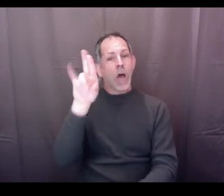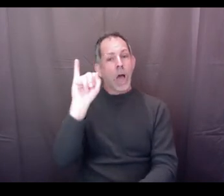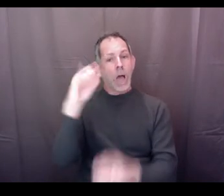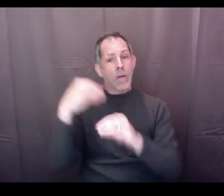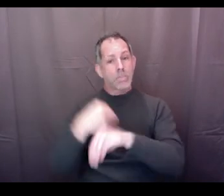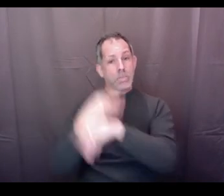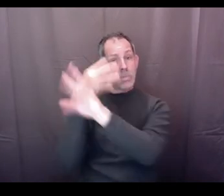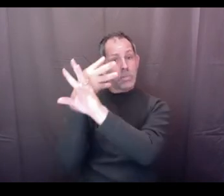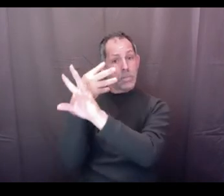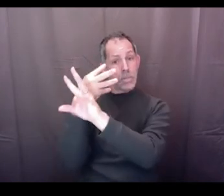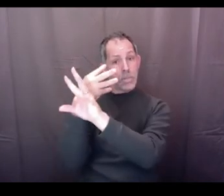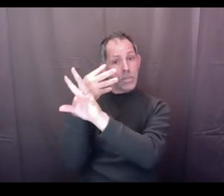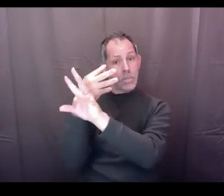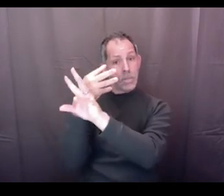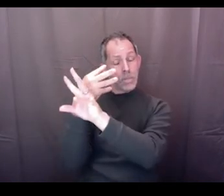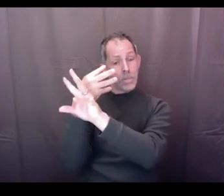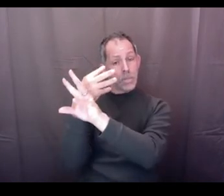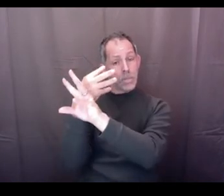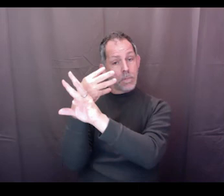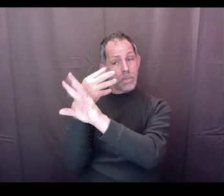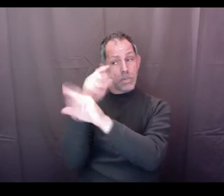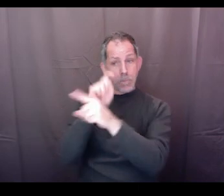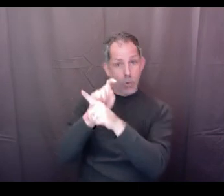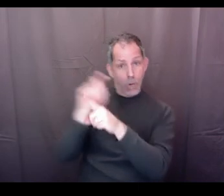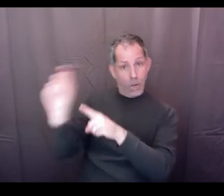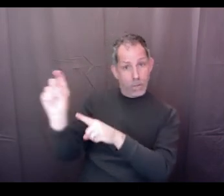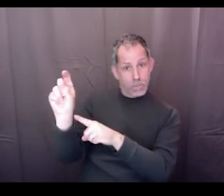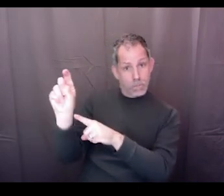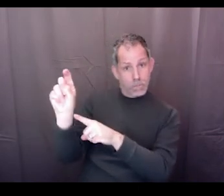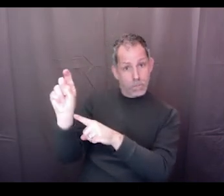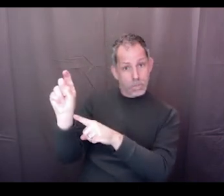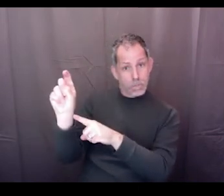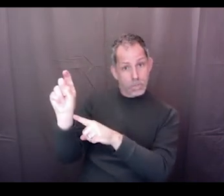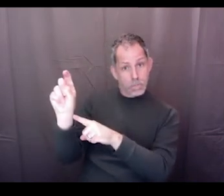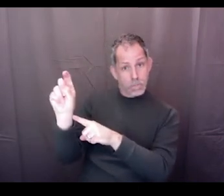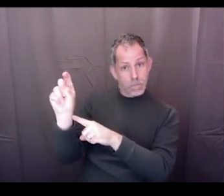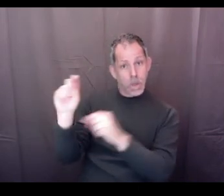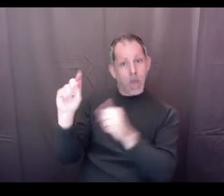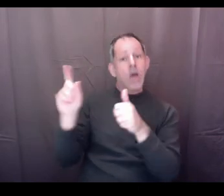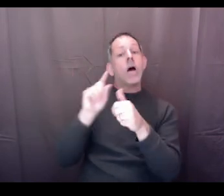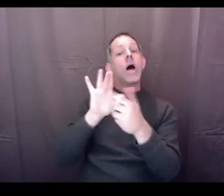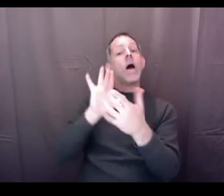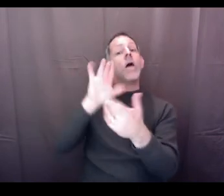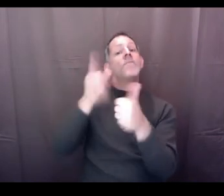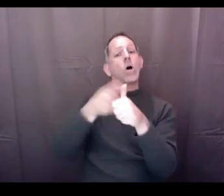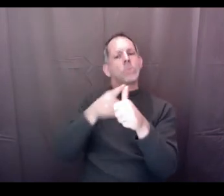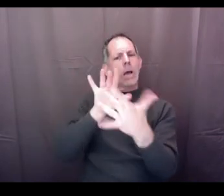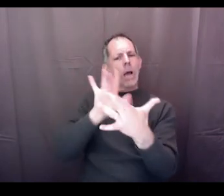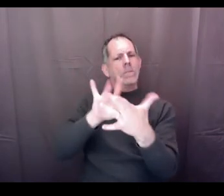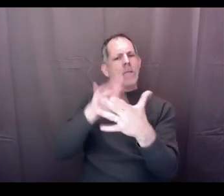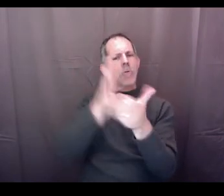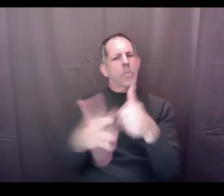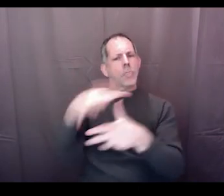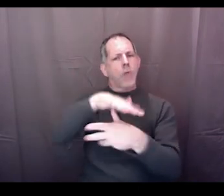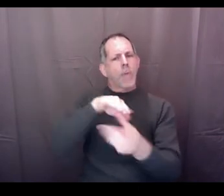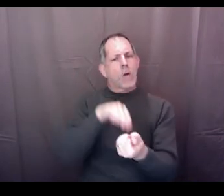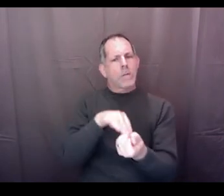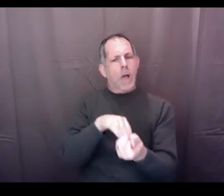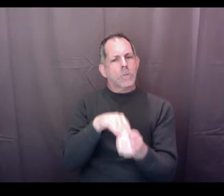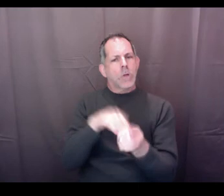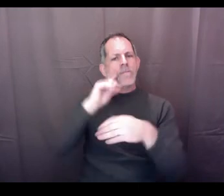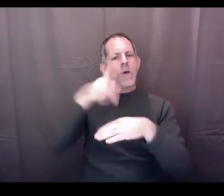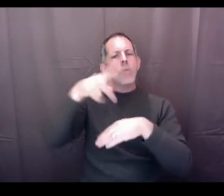a new way of communicating with patients. But contact your primary care provider for a referral. Don't feel like